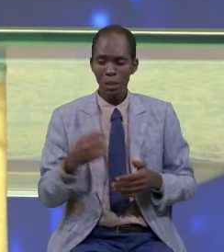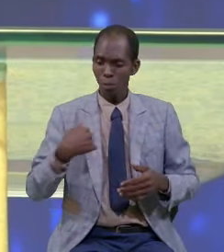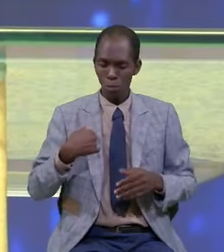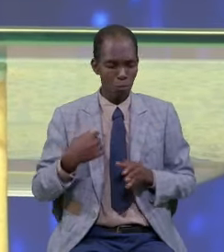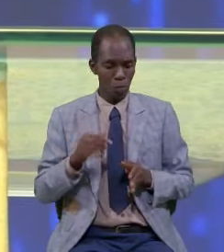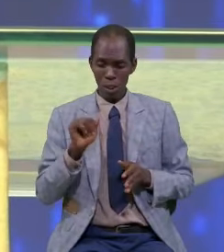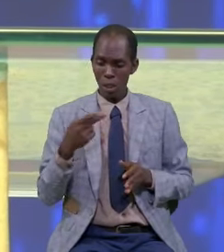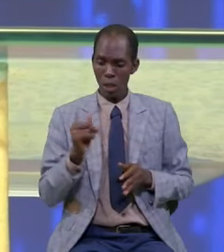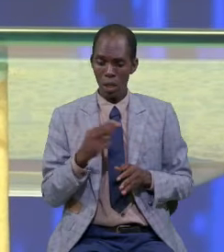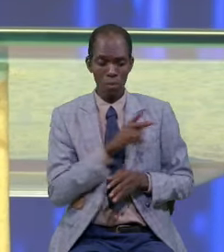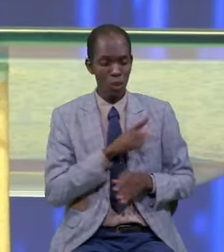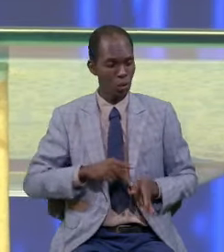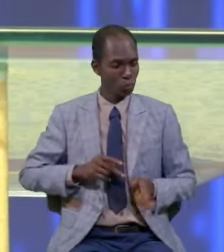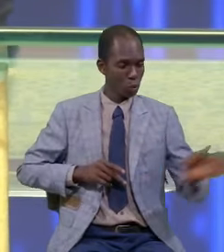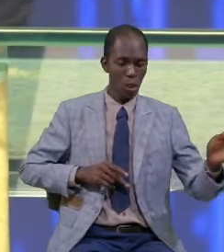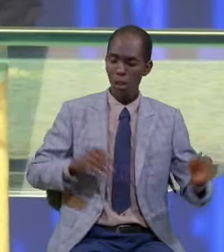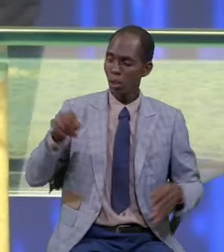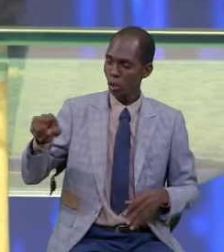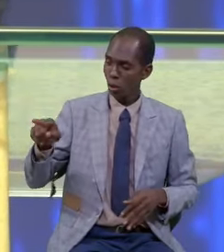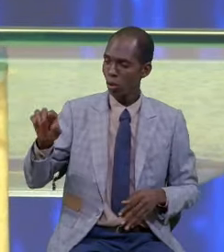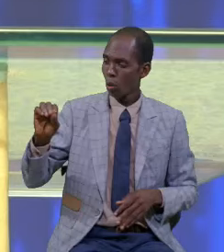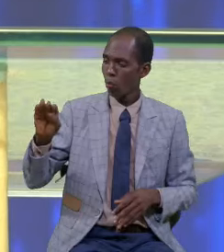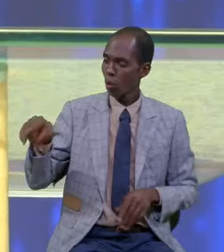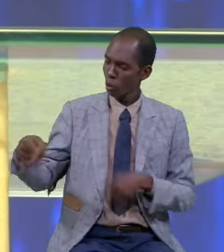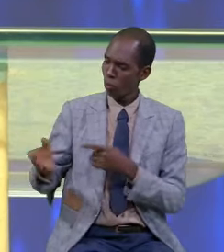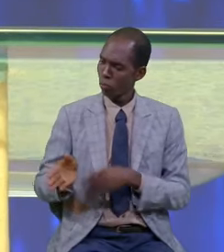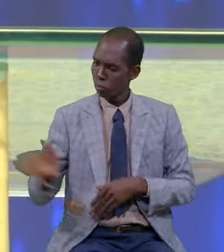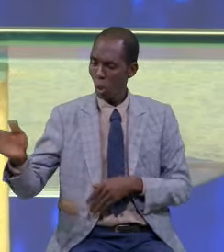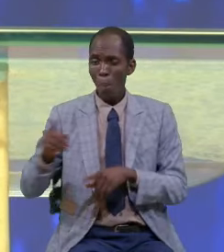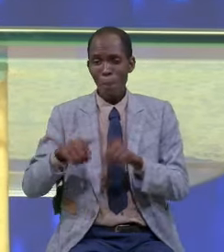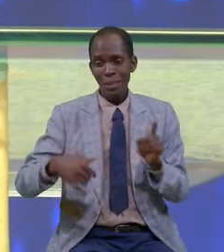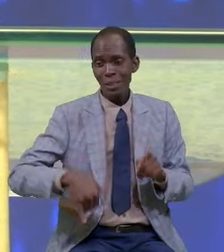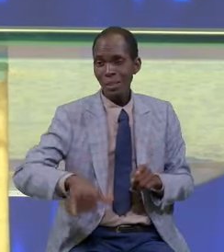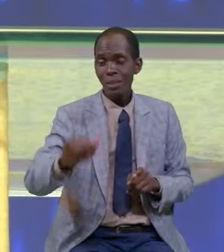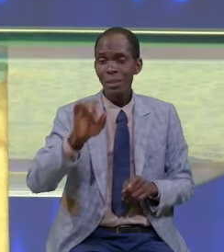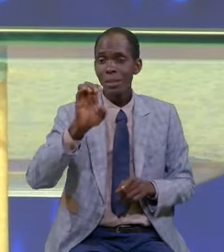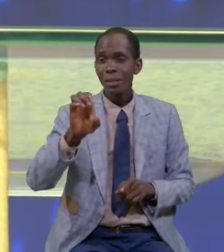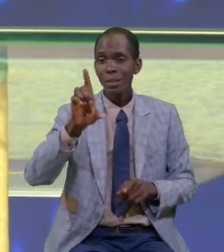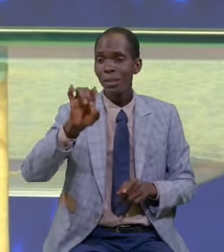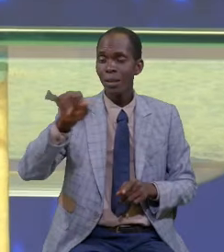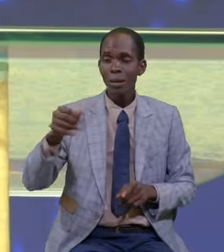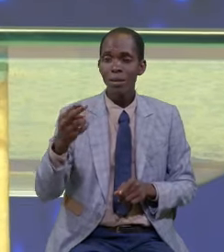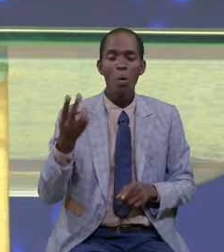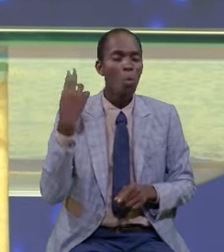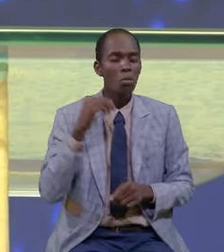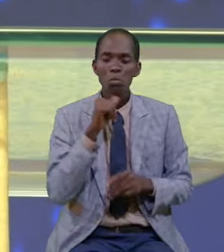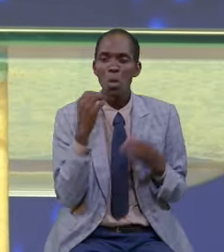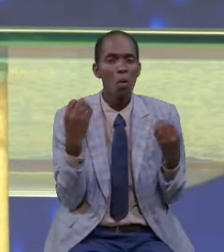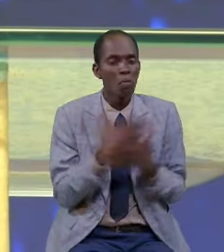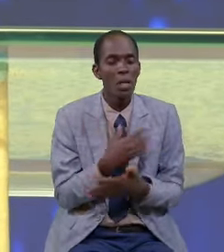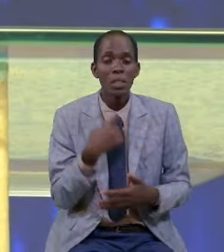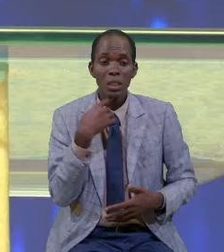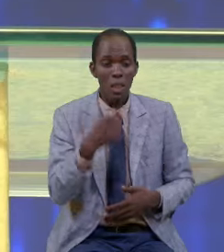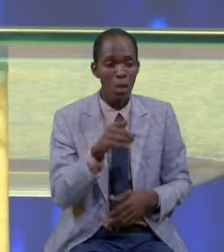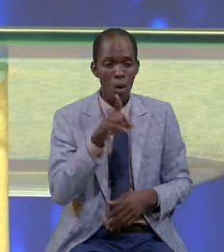But Elijah was not afraid. He said, go tell your master, Elijah is here. I